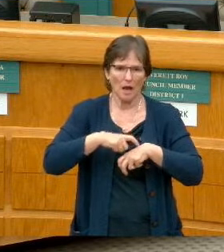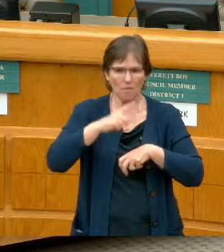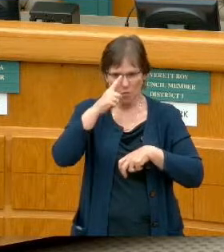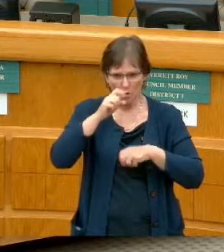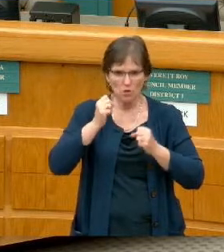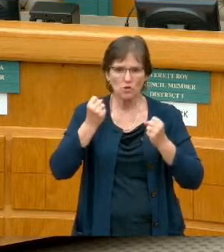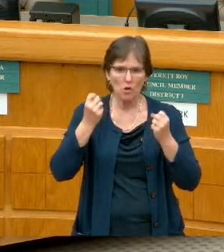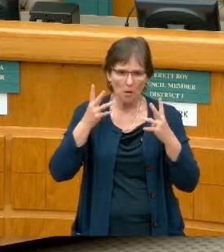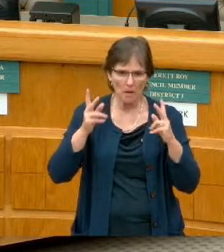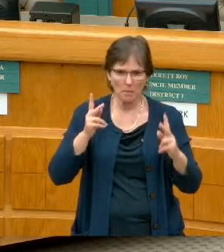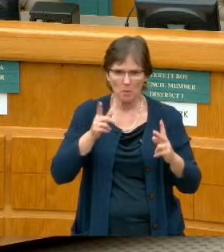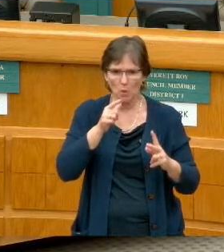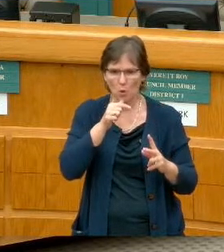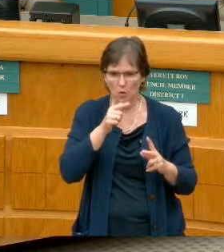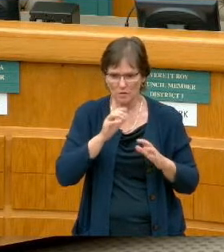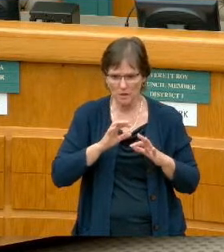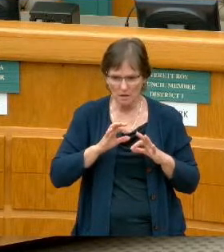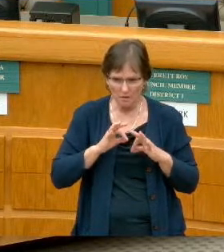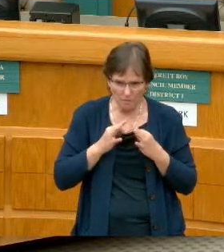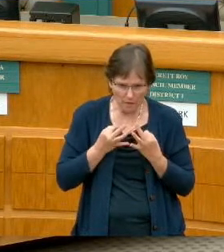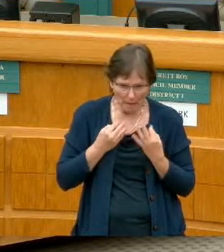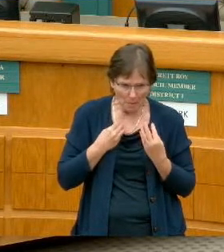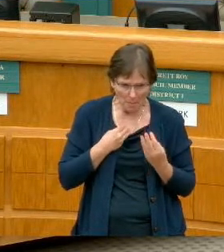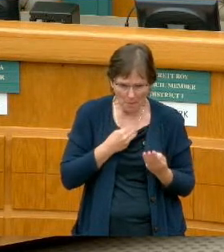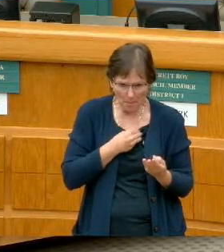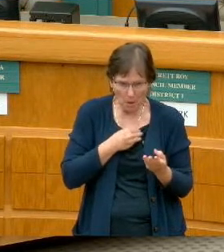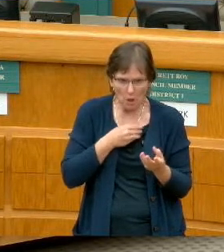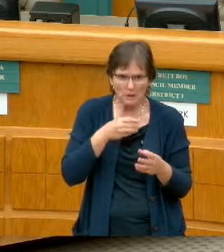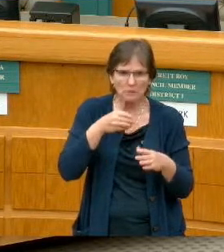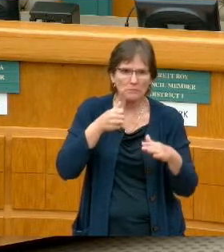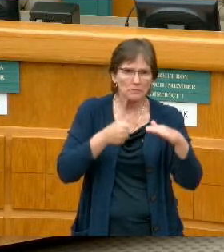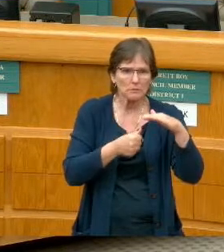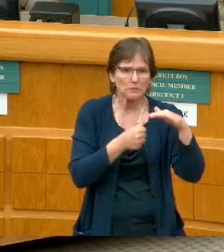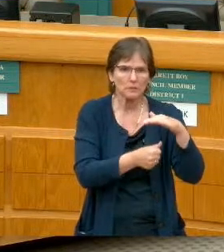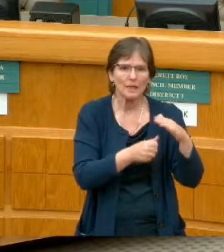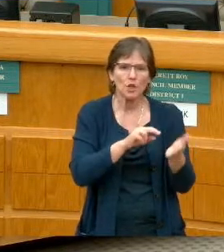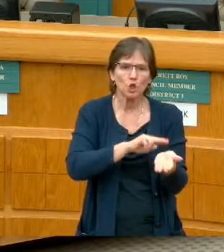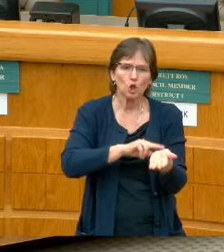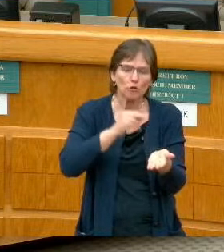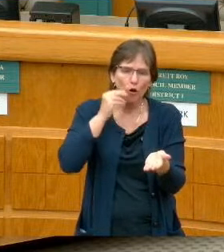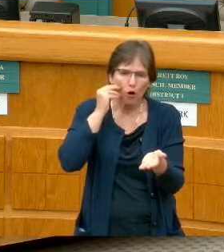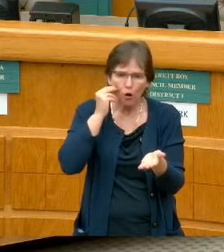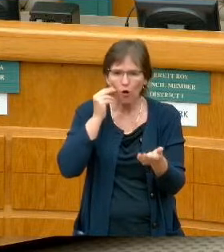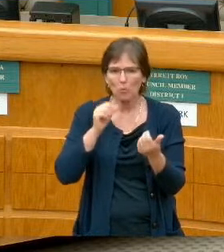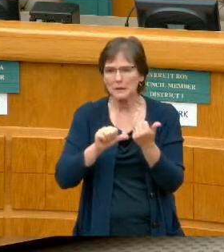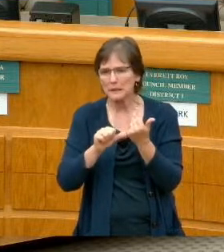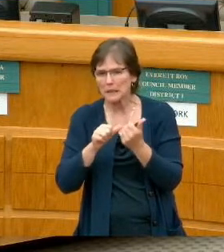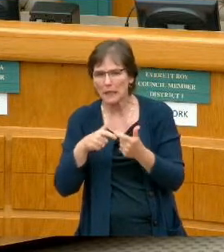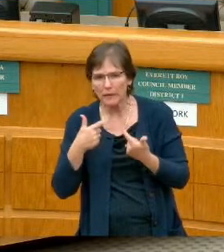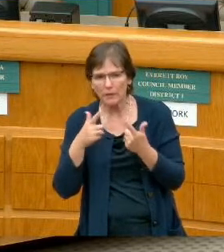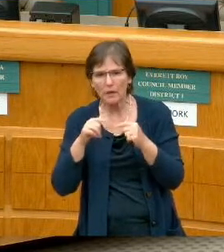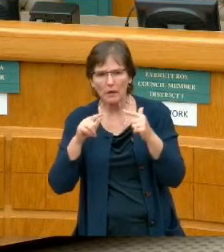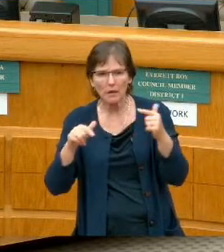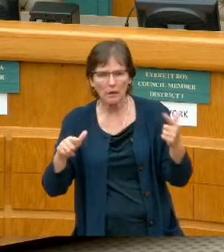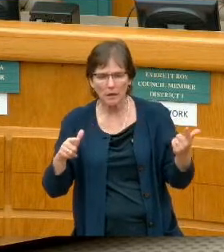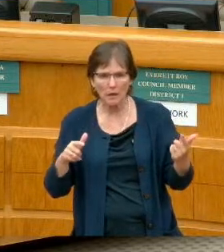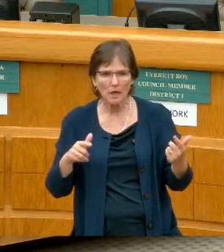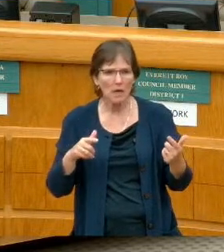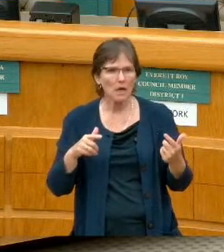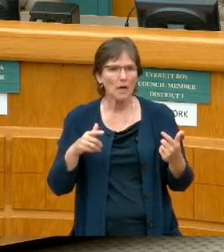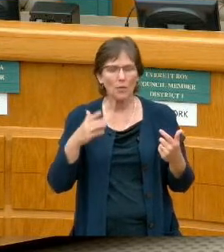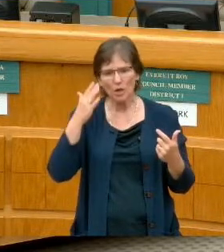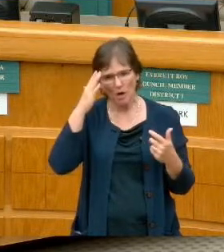these facilities, and so many that are afraid of having somebody they love have this terrible disease. So these rules